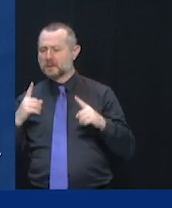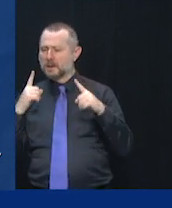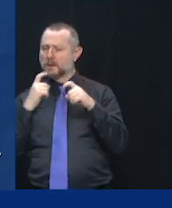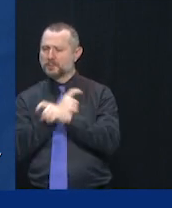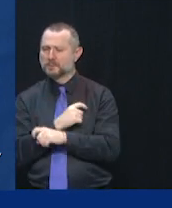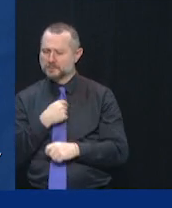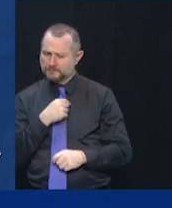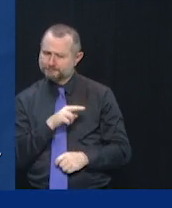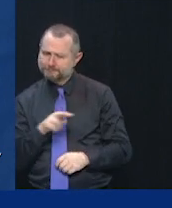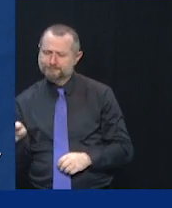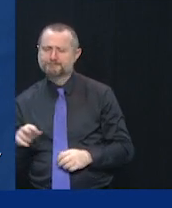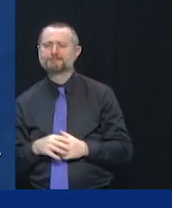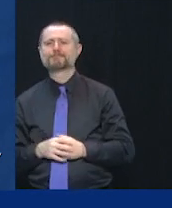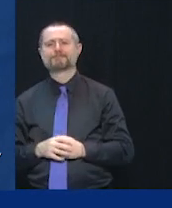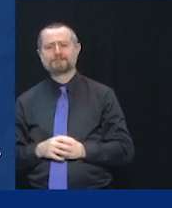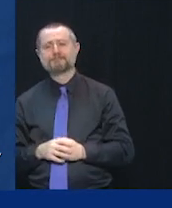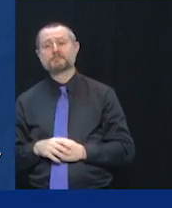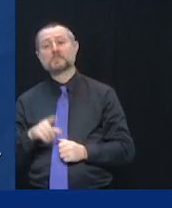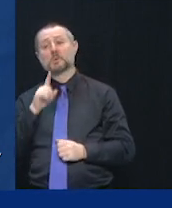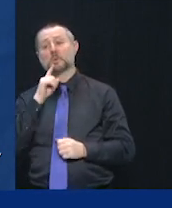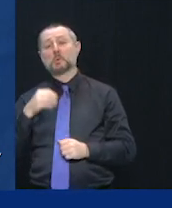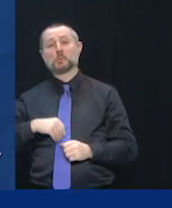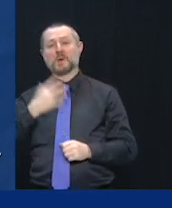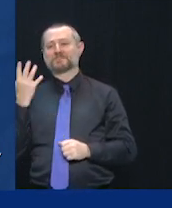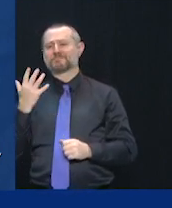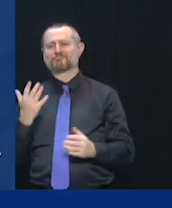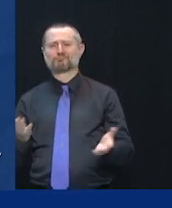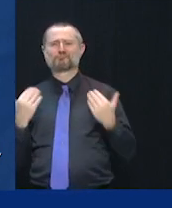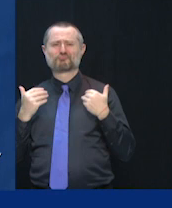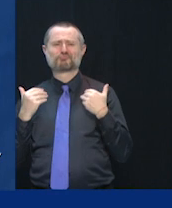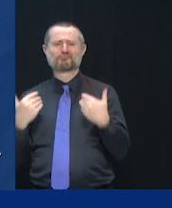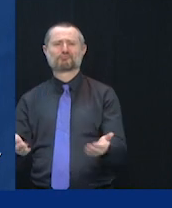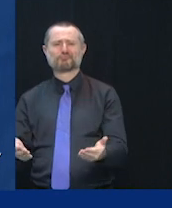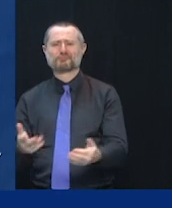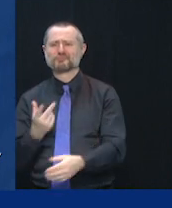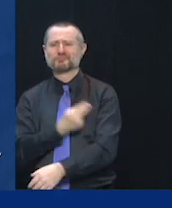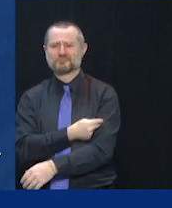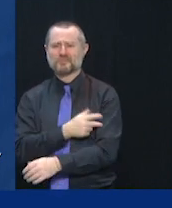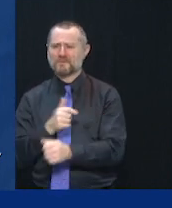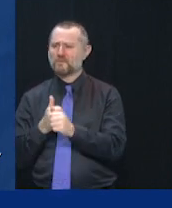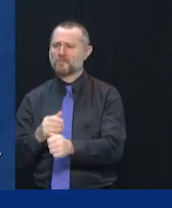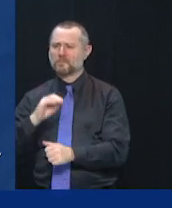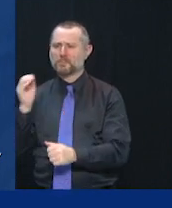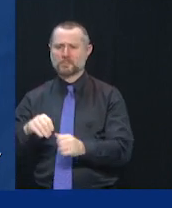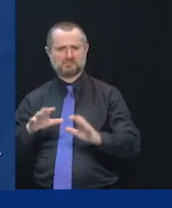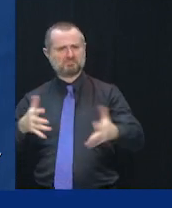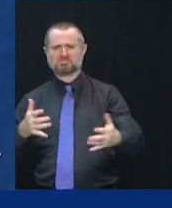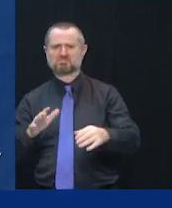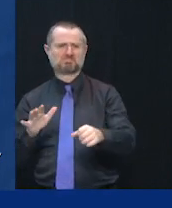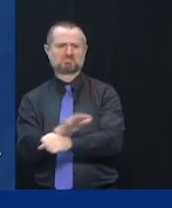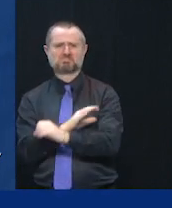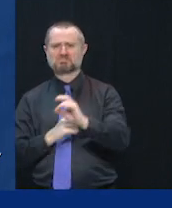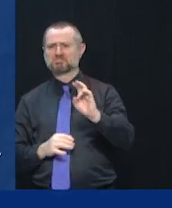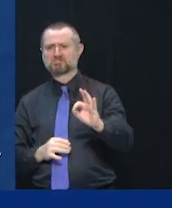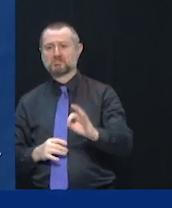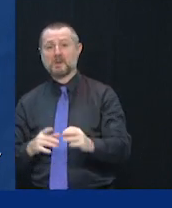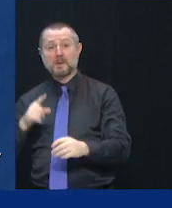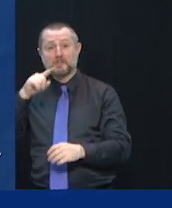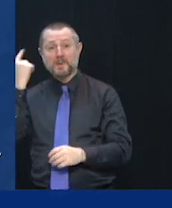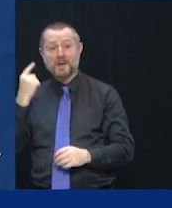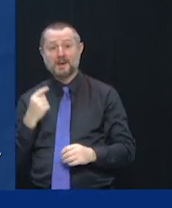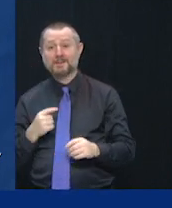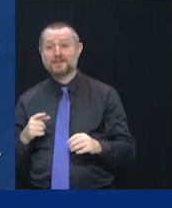But whites, you see about a proportionate representation. Blacks, you see